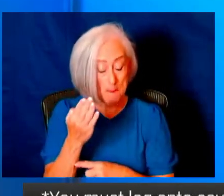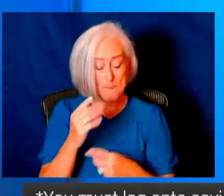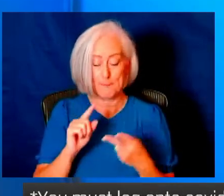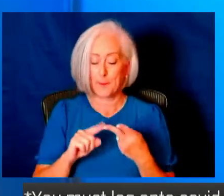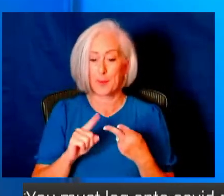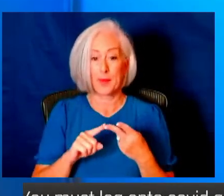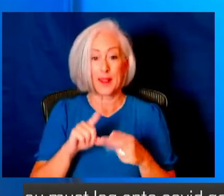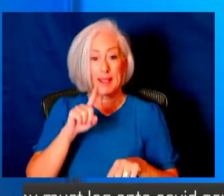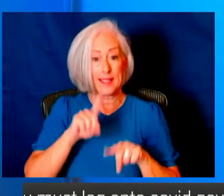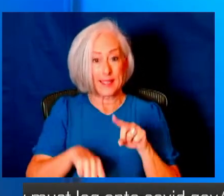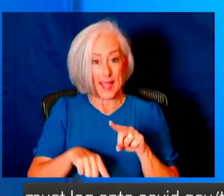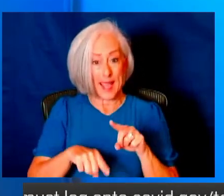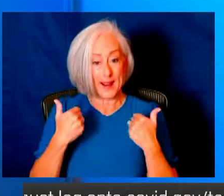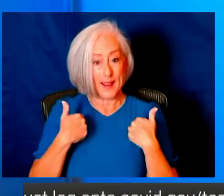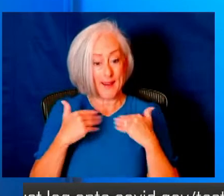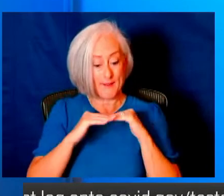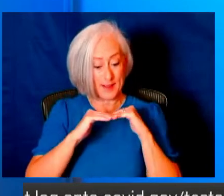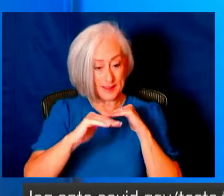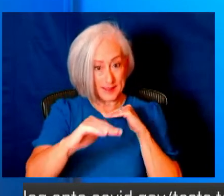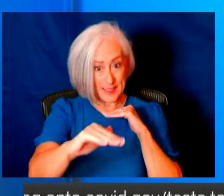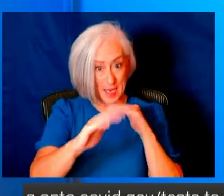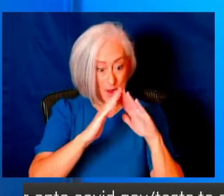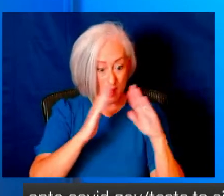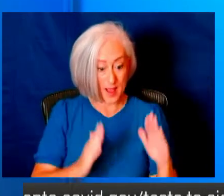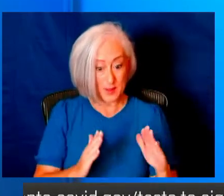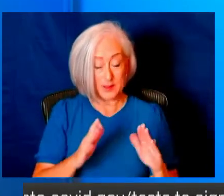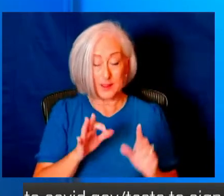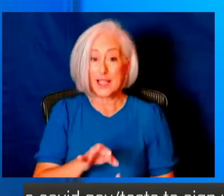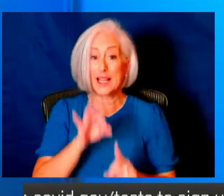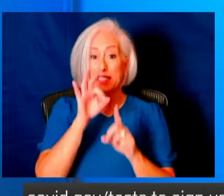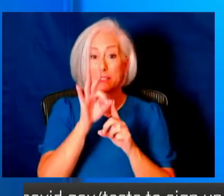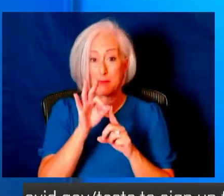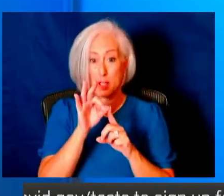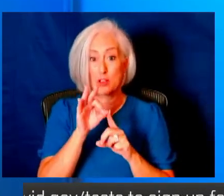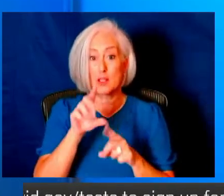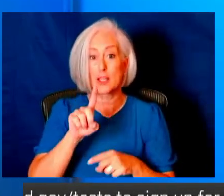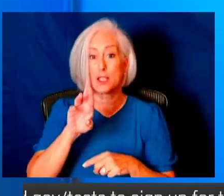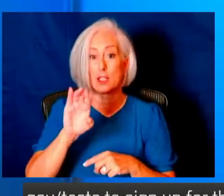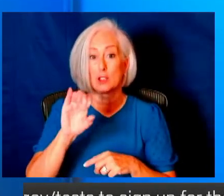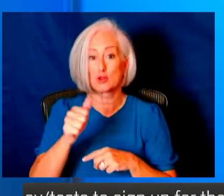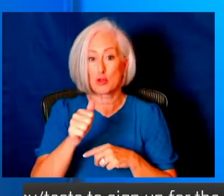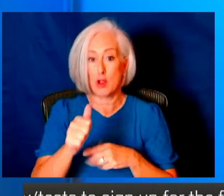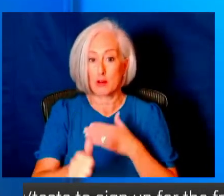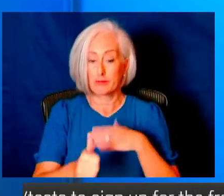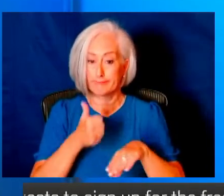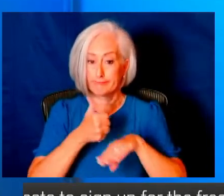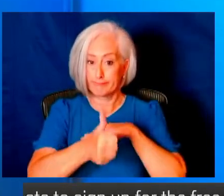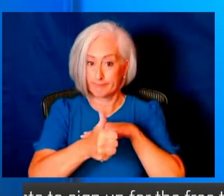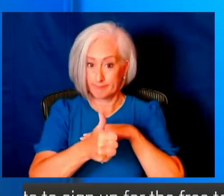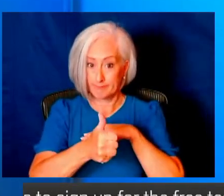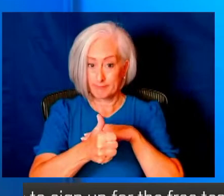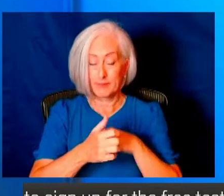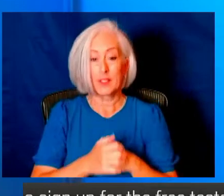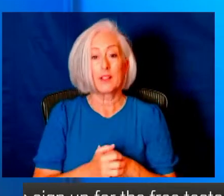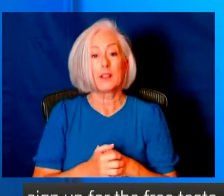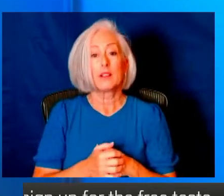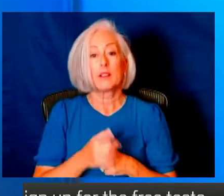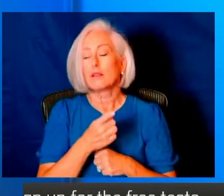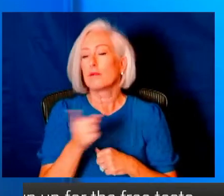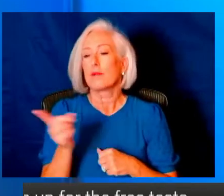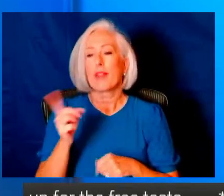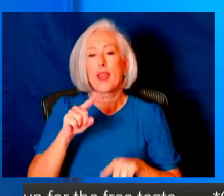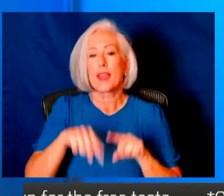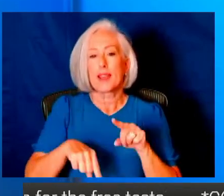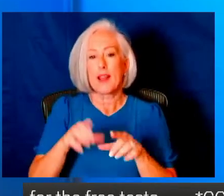stable housing, especially if there's a drug charge. They don't apply, or they're not eligible for